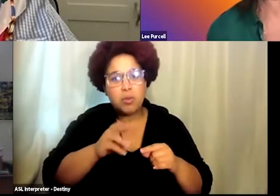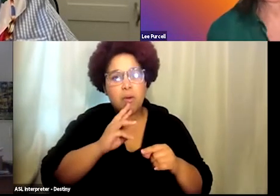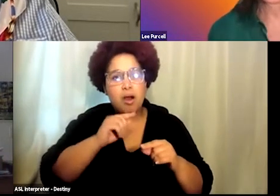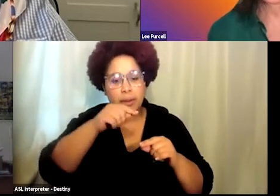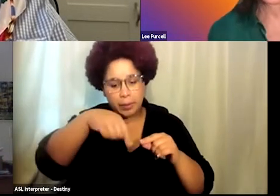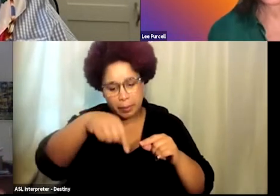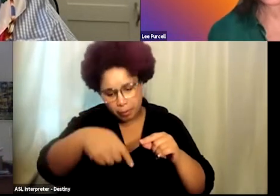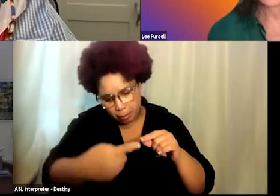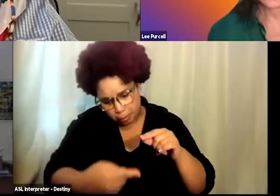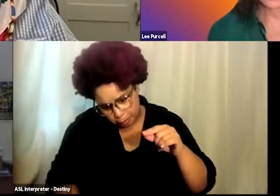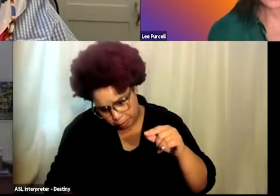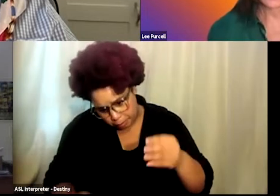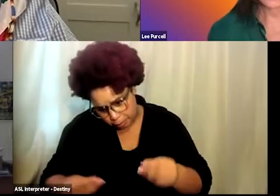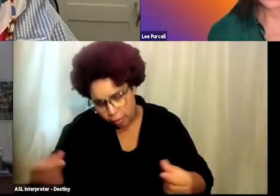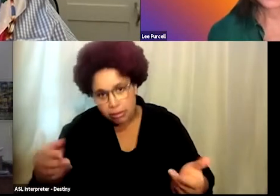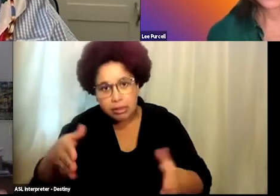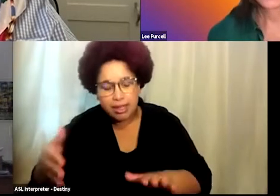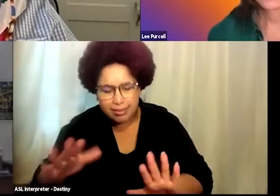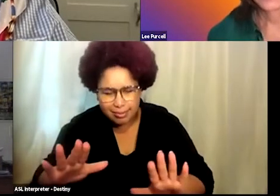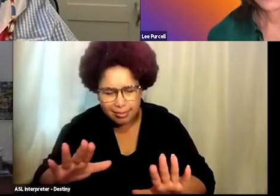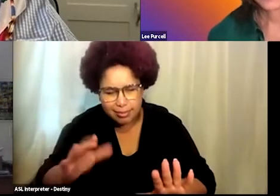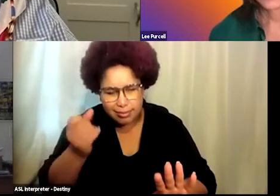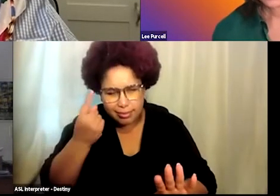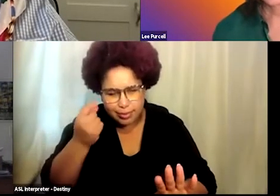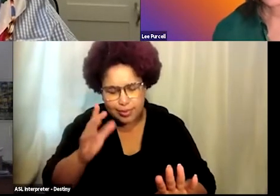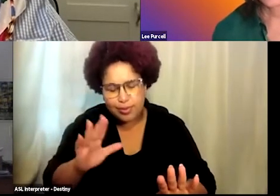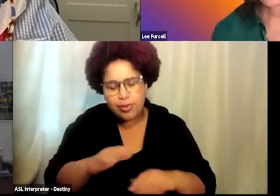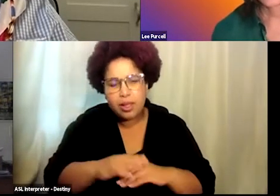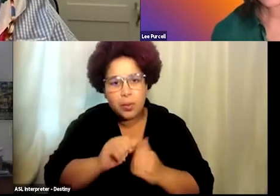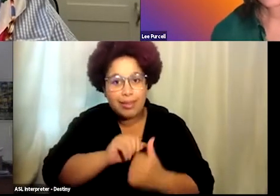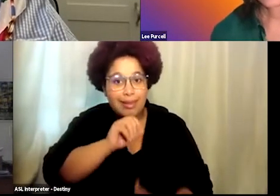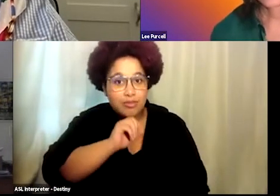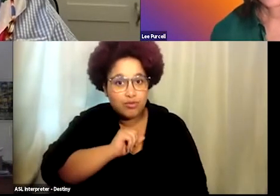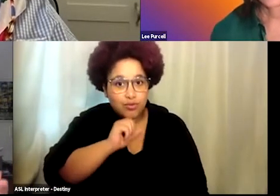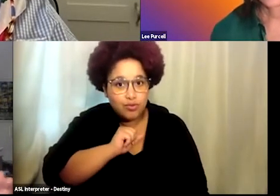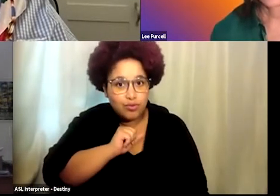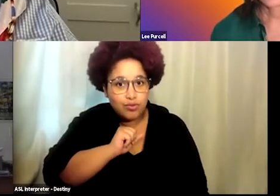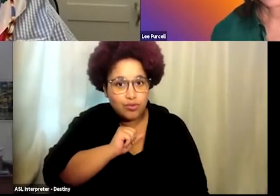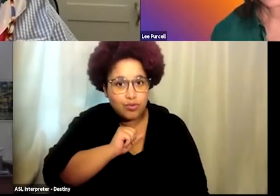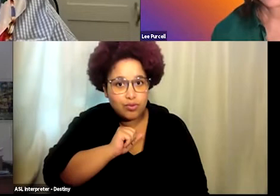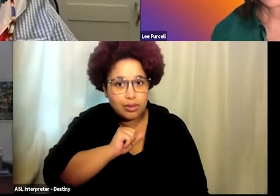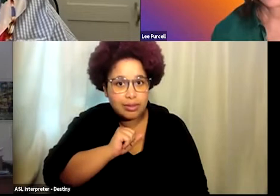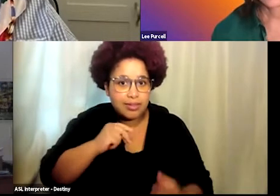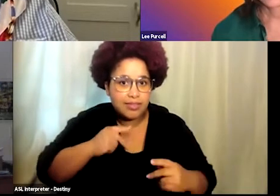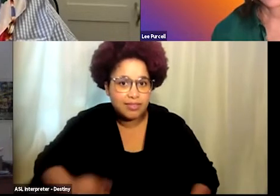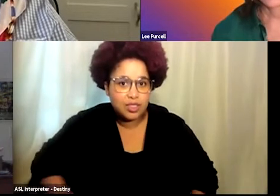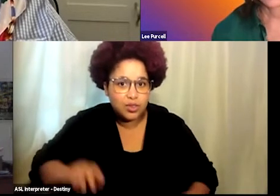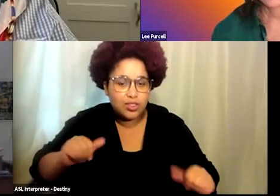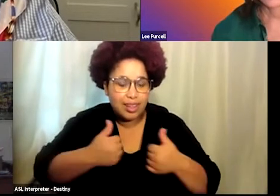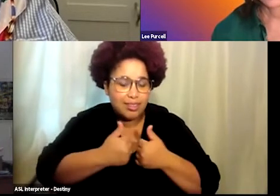down. Now look, we know that with age comes some physical